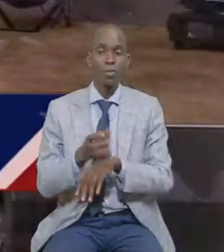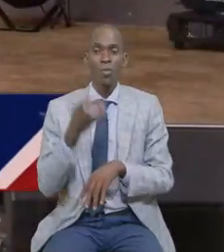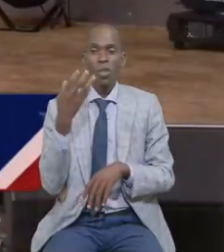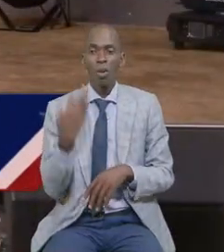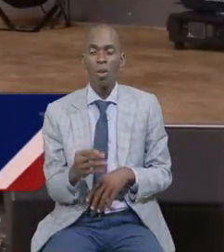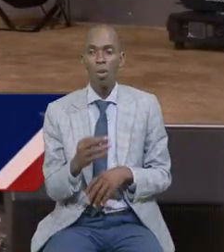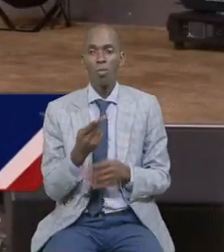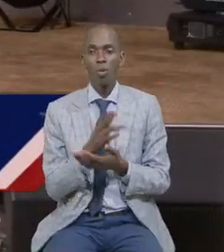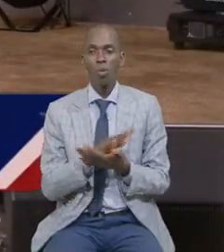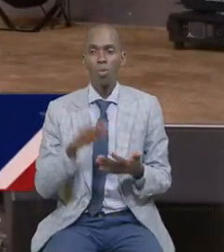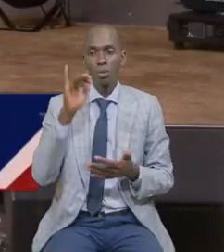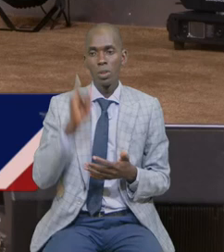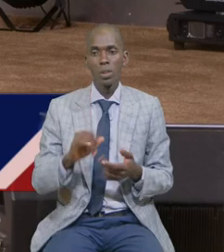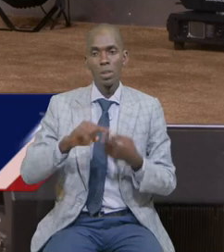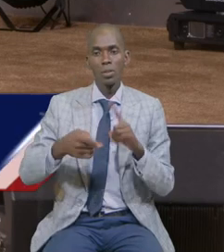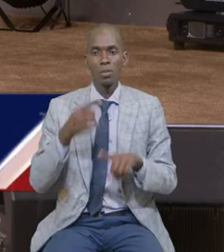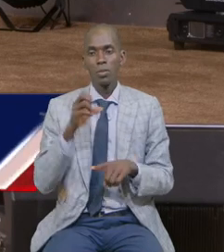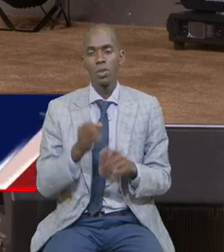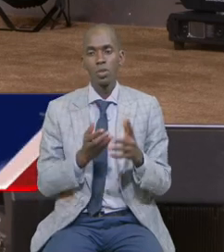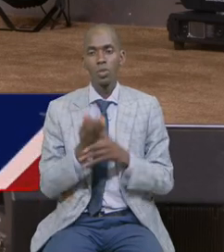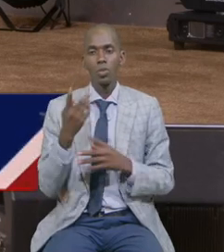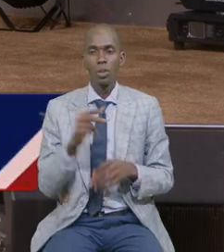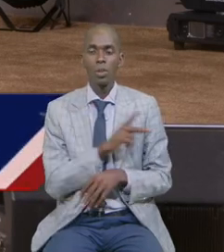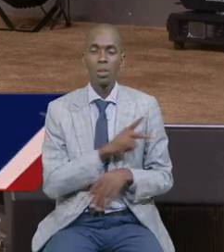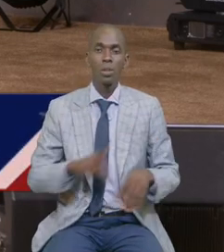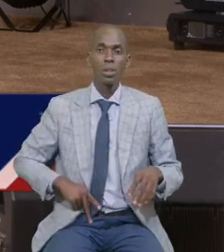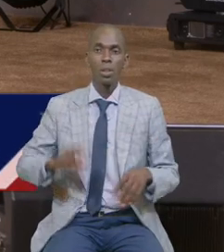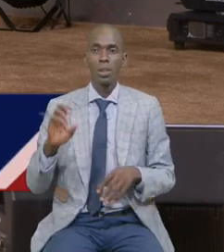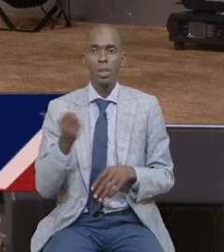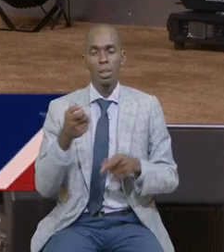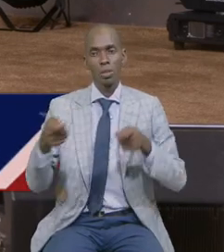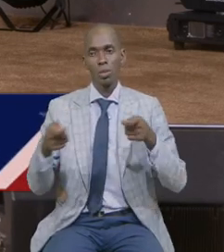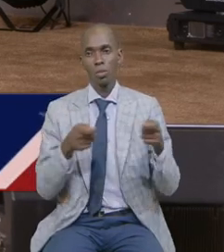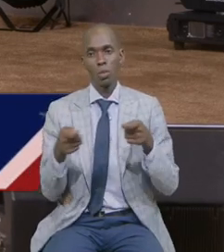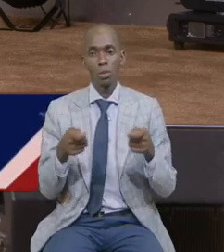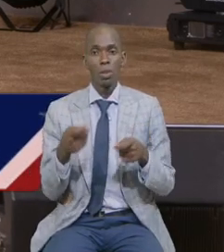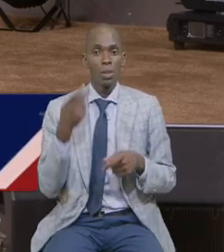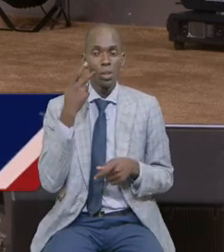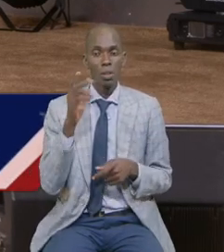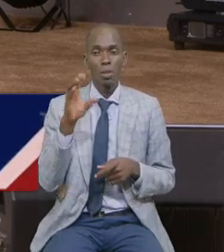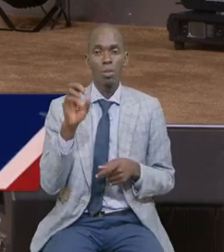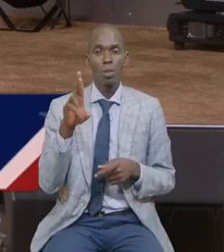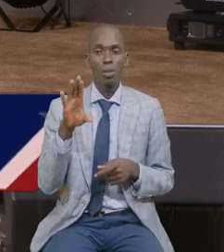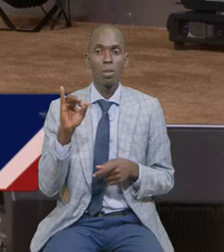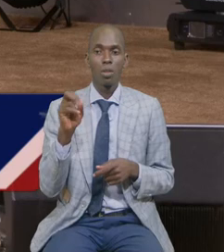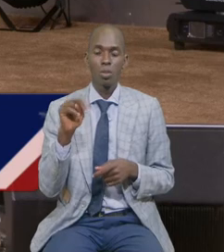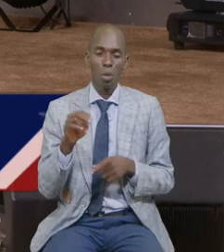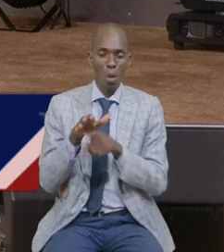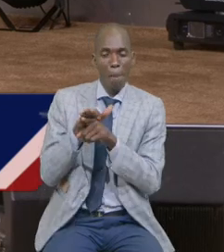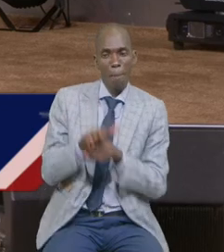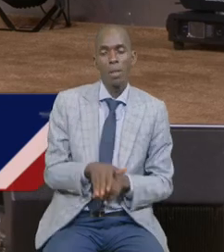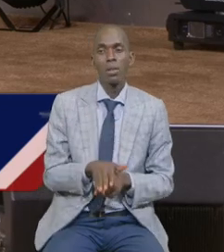companions through the king's domination. Now, coercion is a pressure.